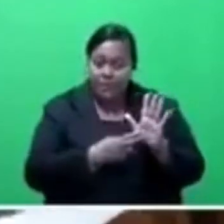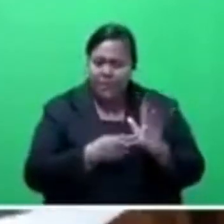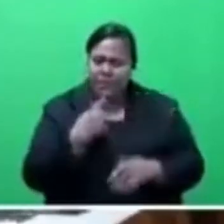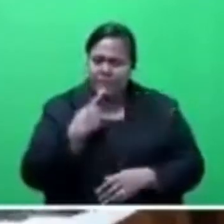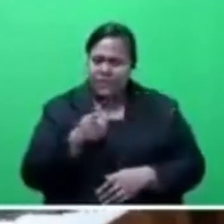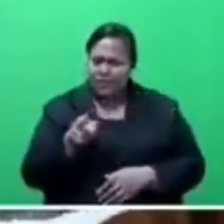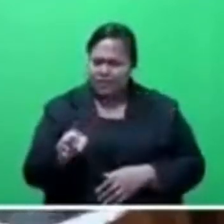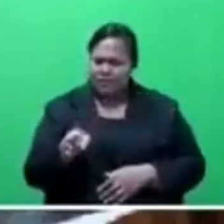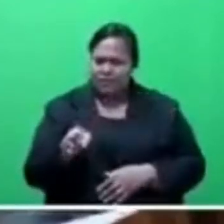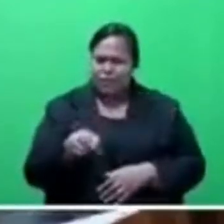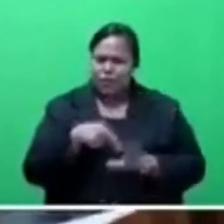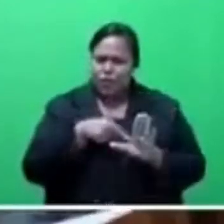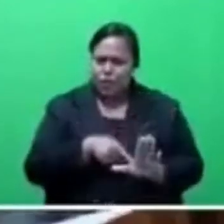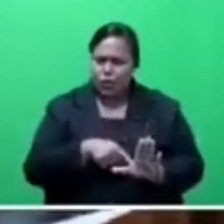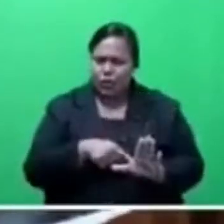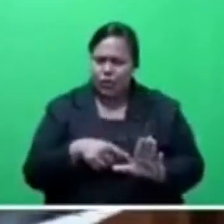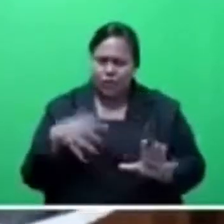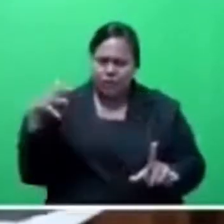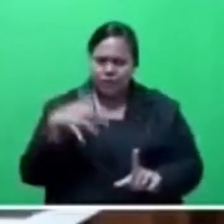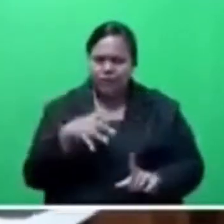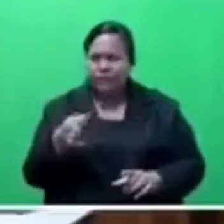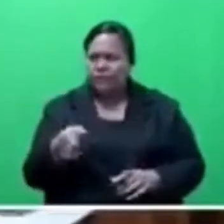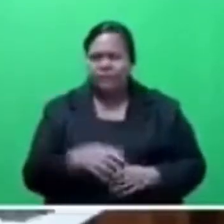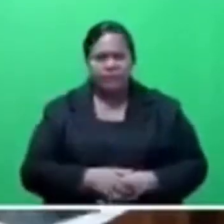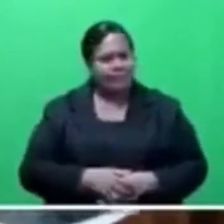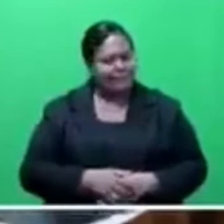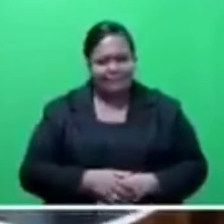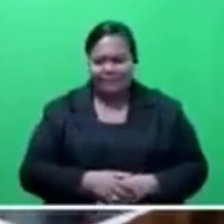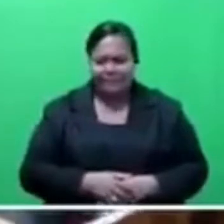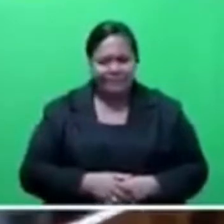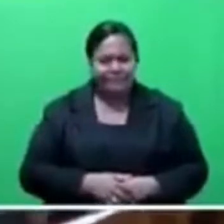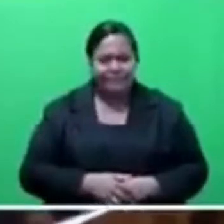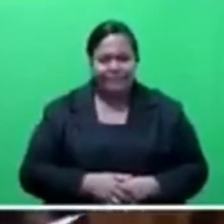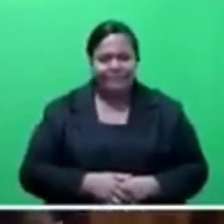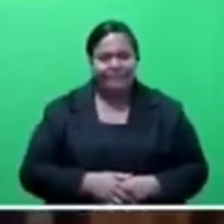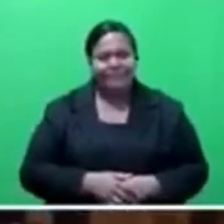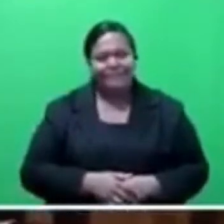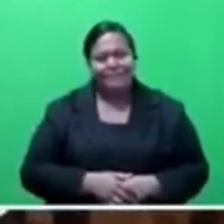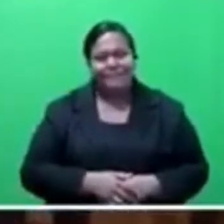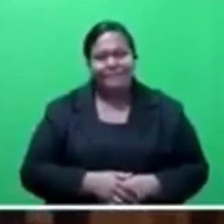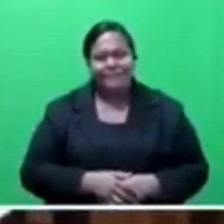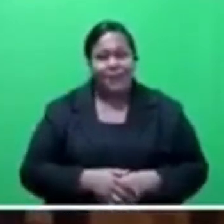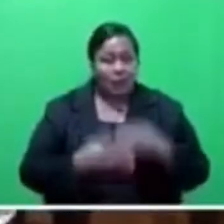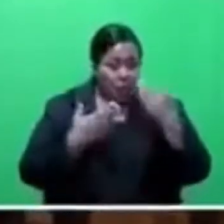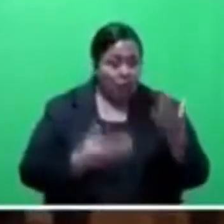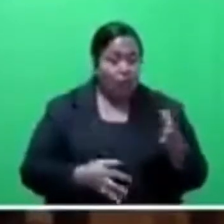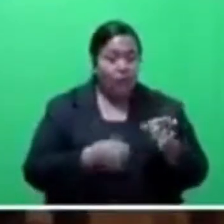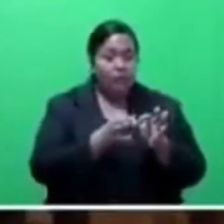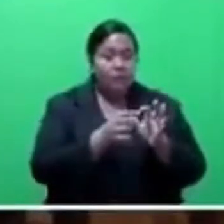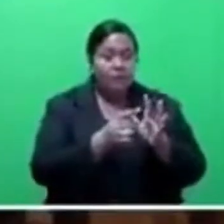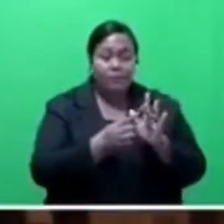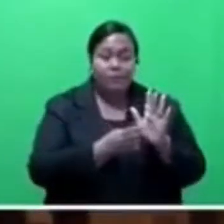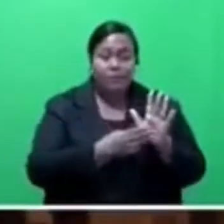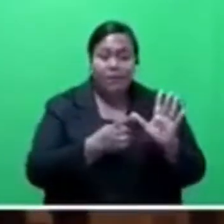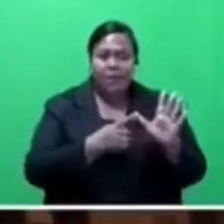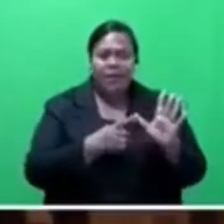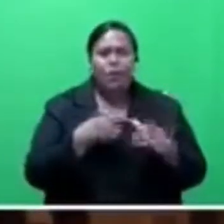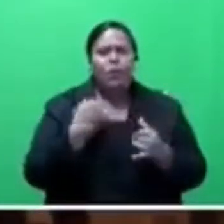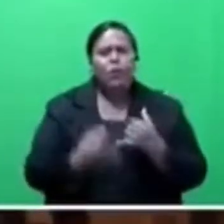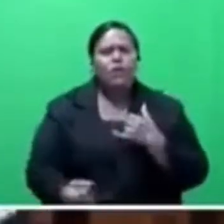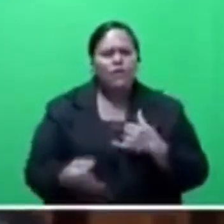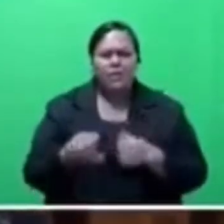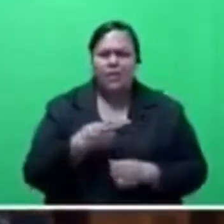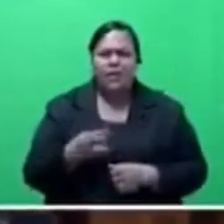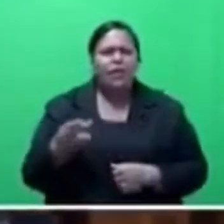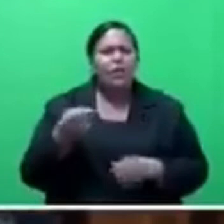juvenile attempt by the Honourable Minister. Mr. Speaker, Honourable Bima's motion is worse than juvenile. He